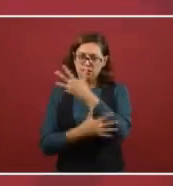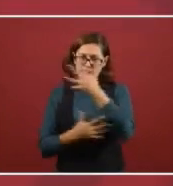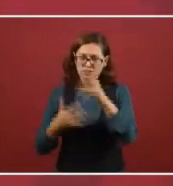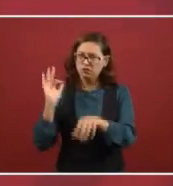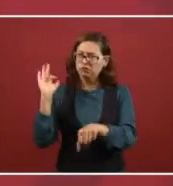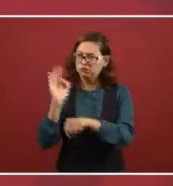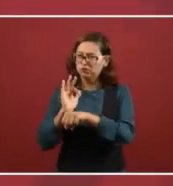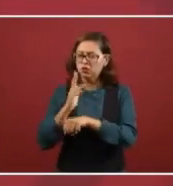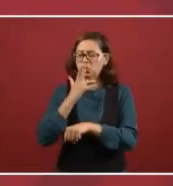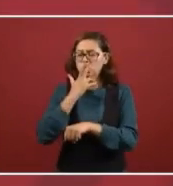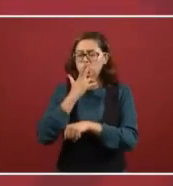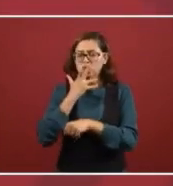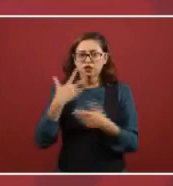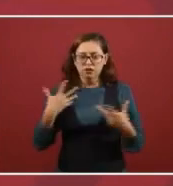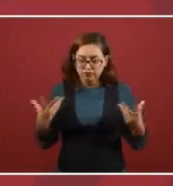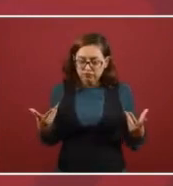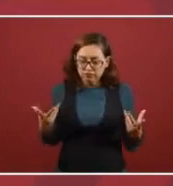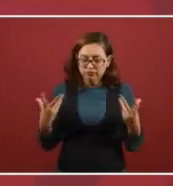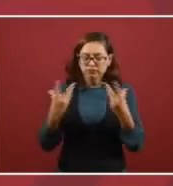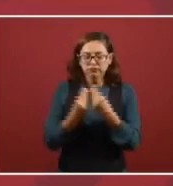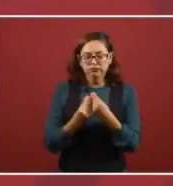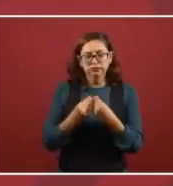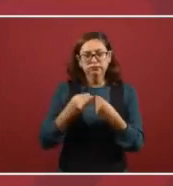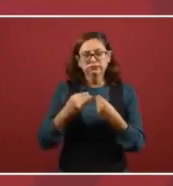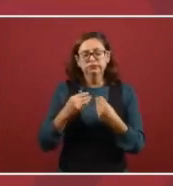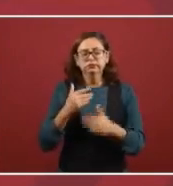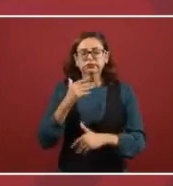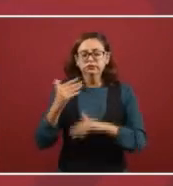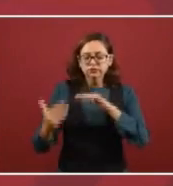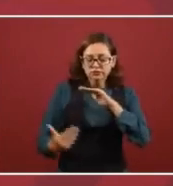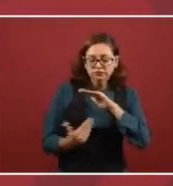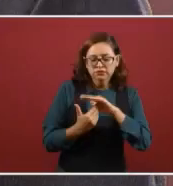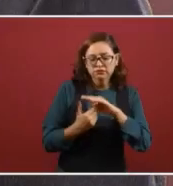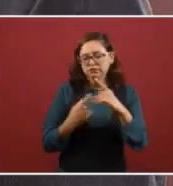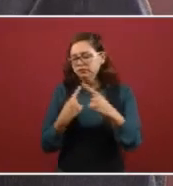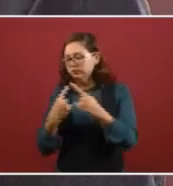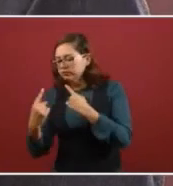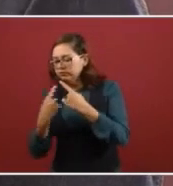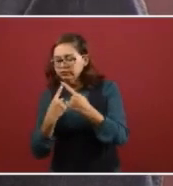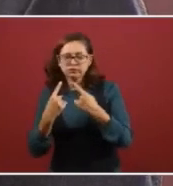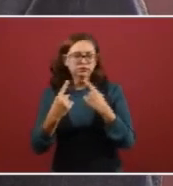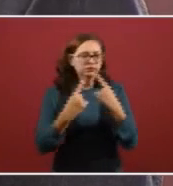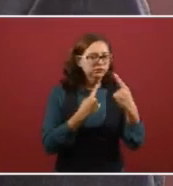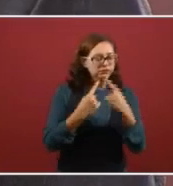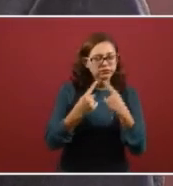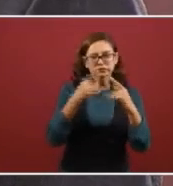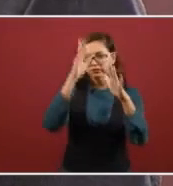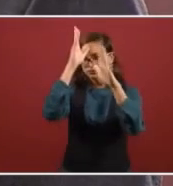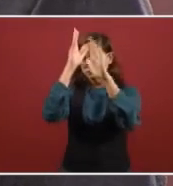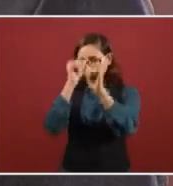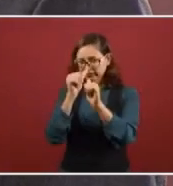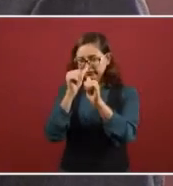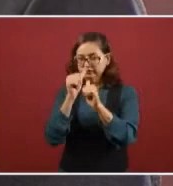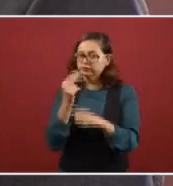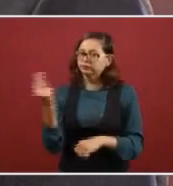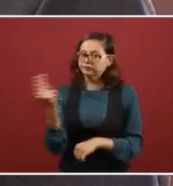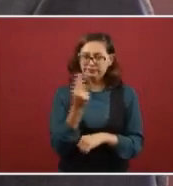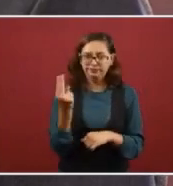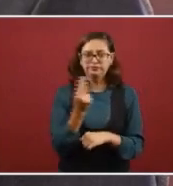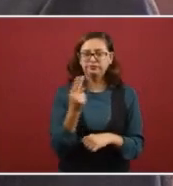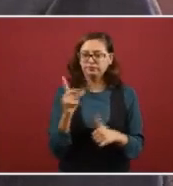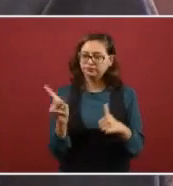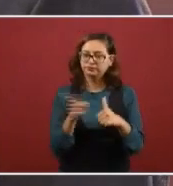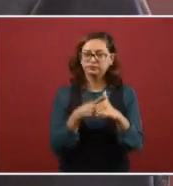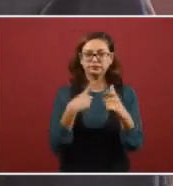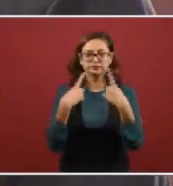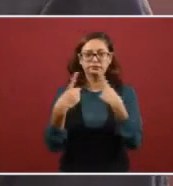and with the environmentalists. And we're going to make a table of